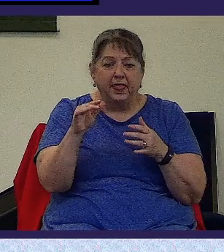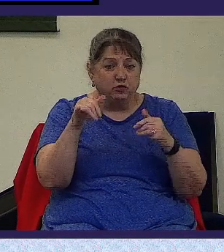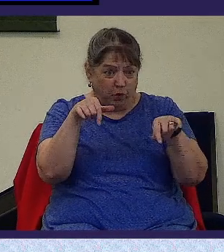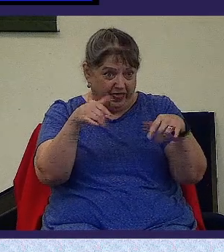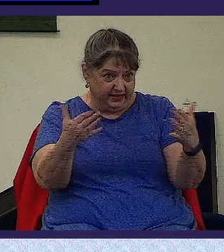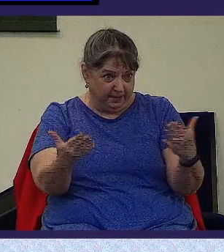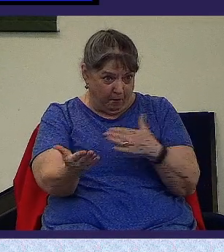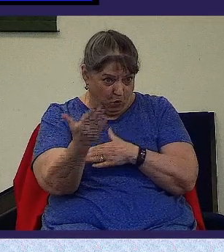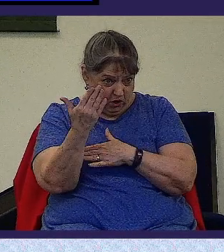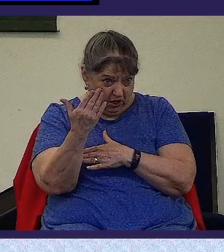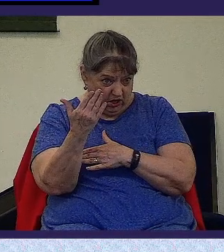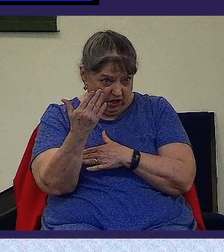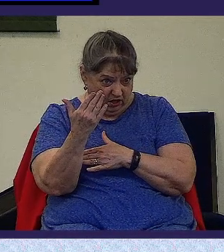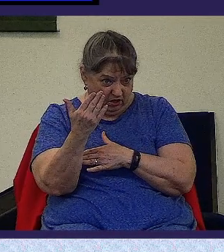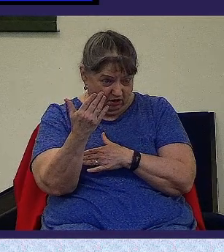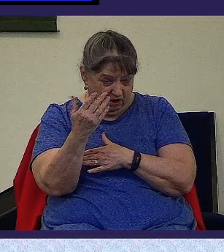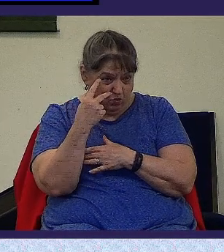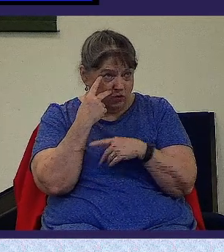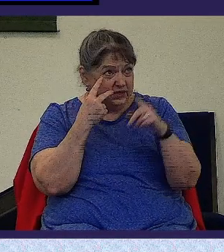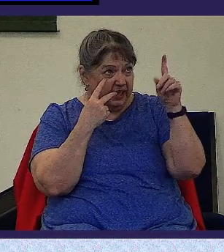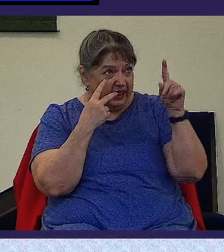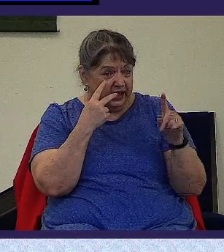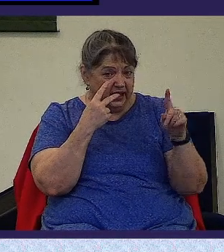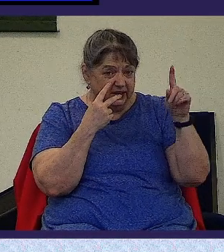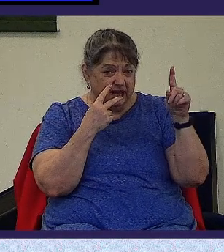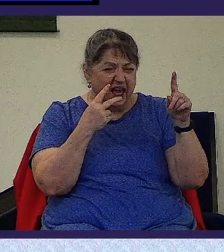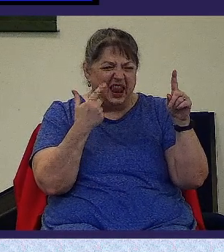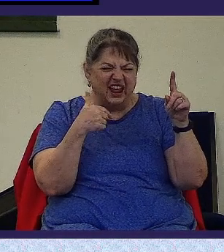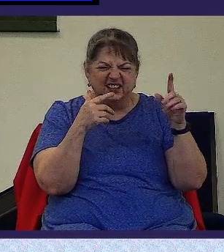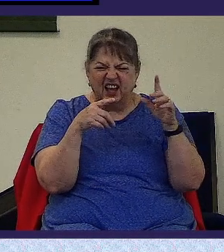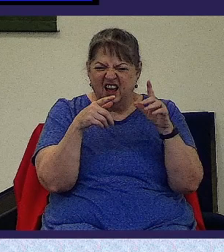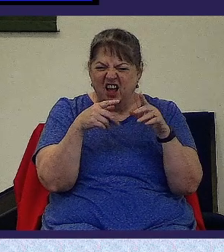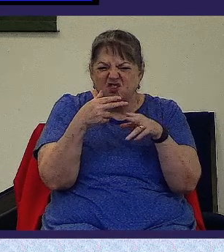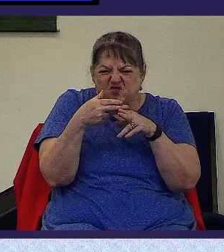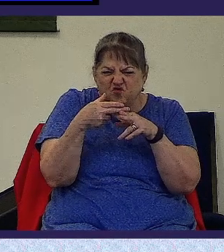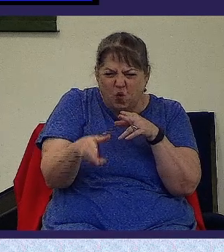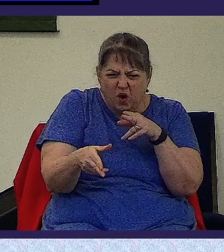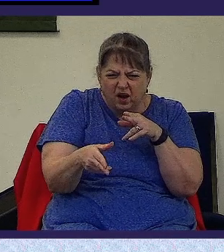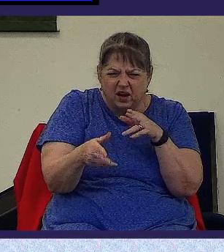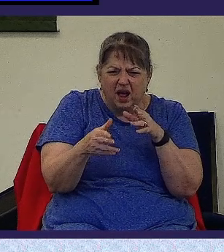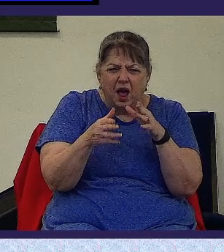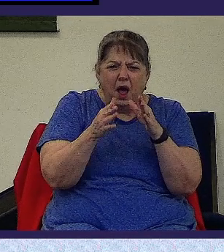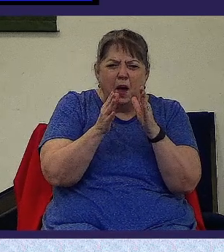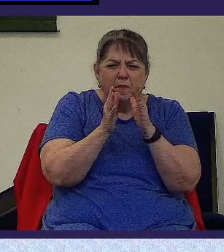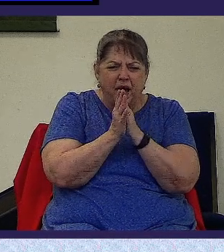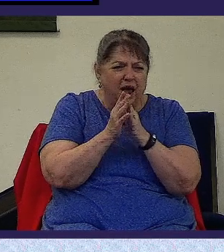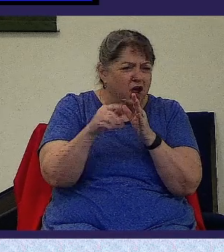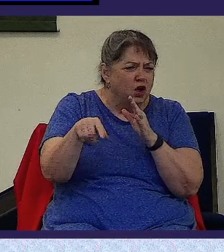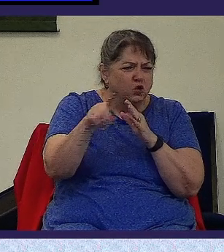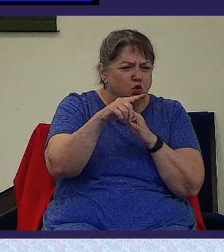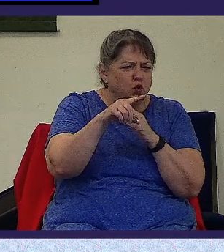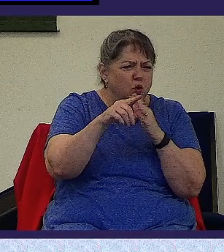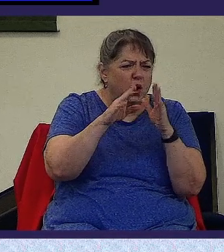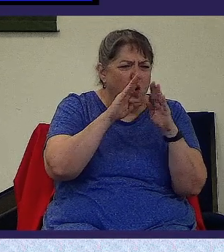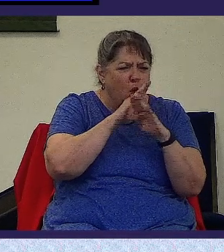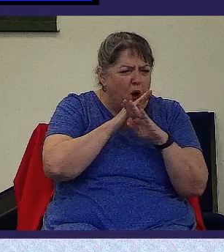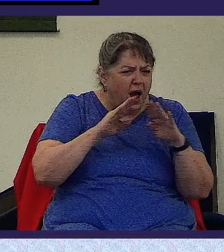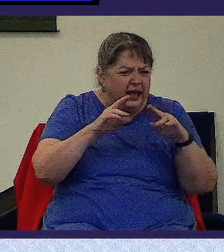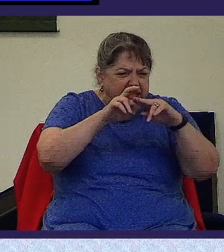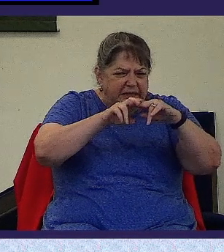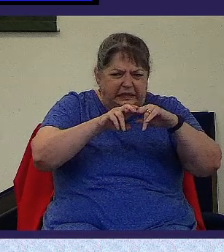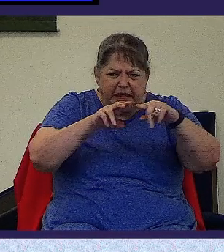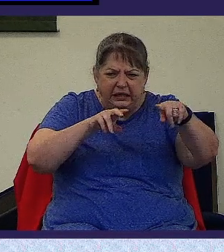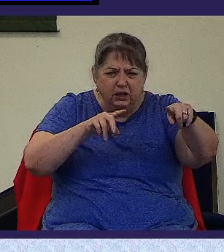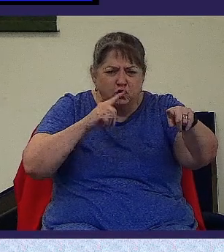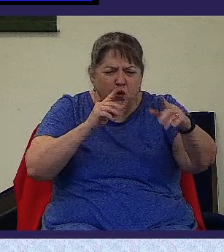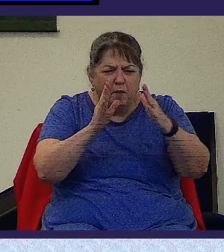morning is as you see them up there i want us just to take 30 seconds or so and just pray in your spirit for something that is up there pray in your spirit for that